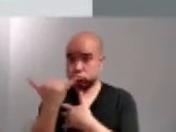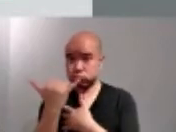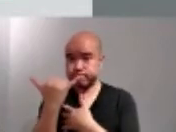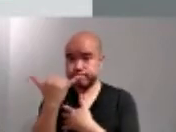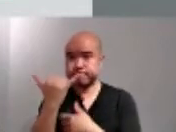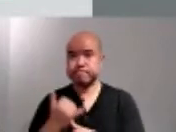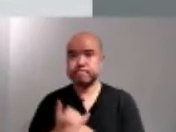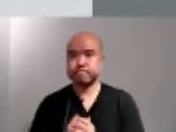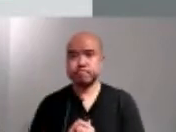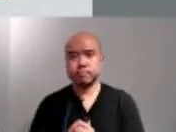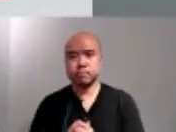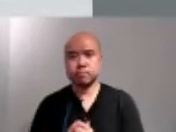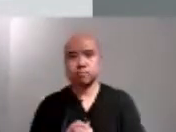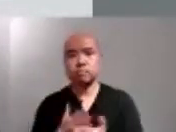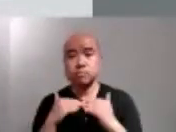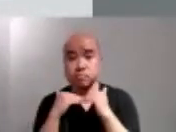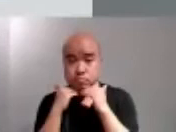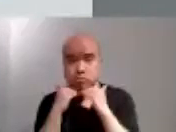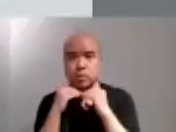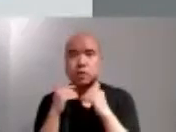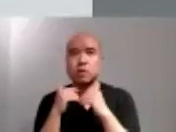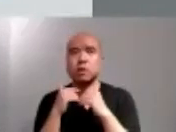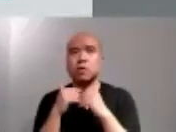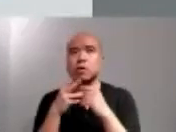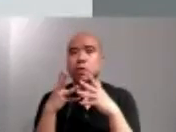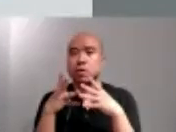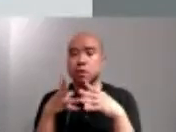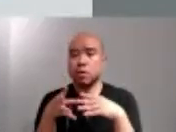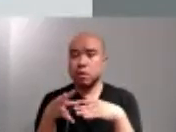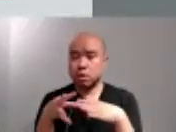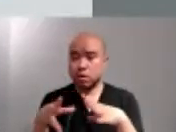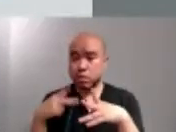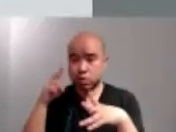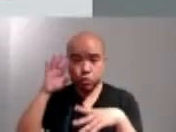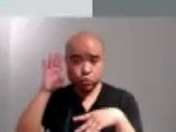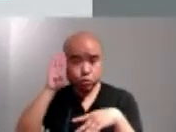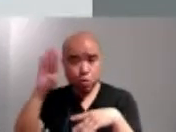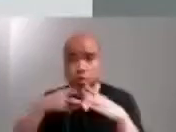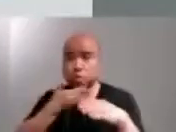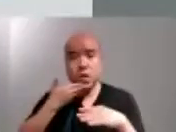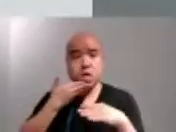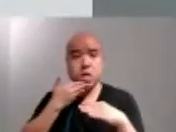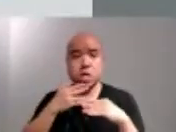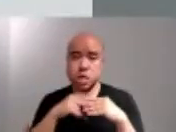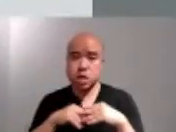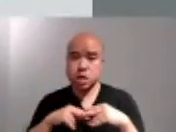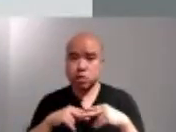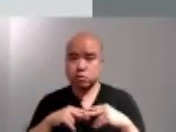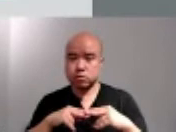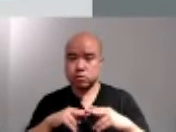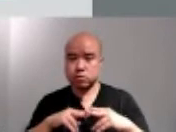our education contents or our accelerating and